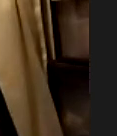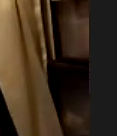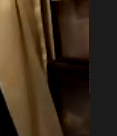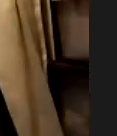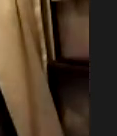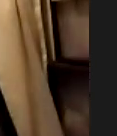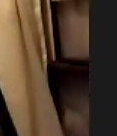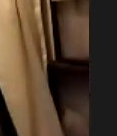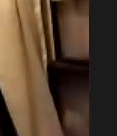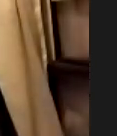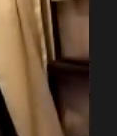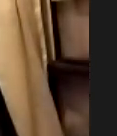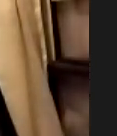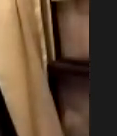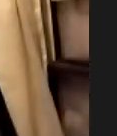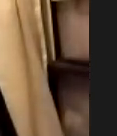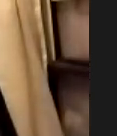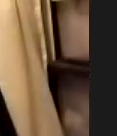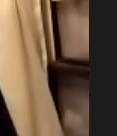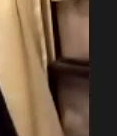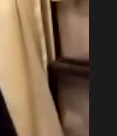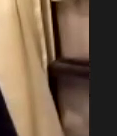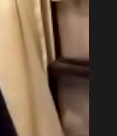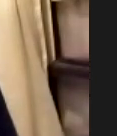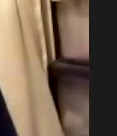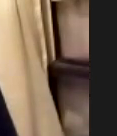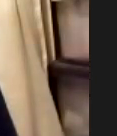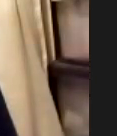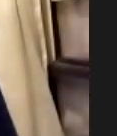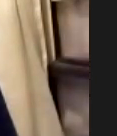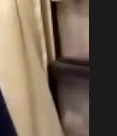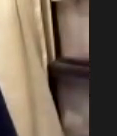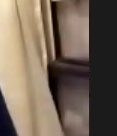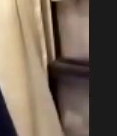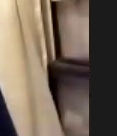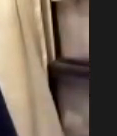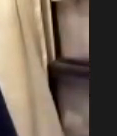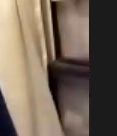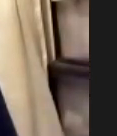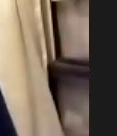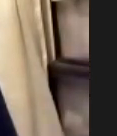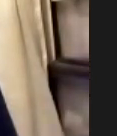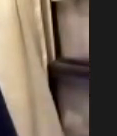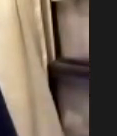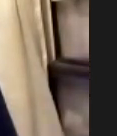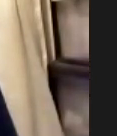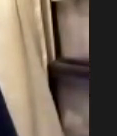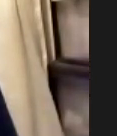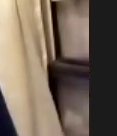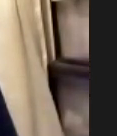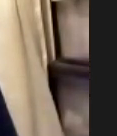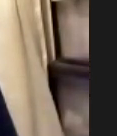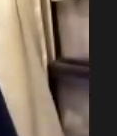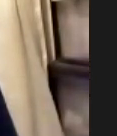our products to benefit so many ways. So I'm really excited to share what we've got for you. As I said at the